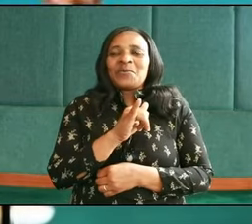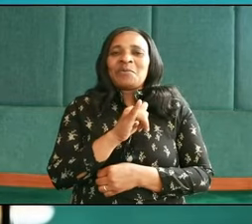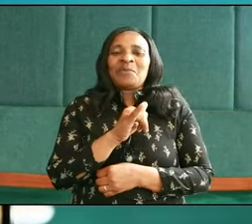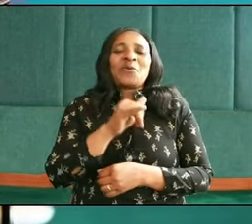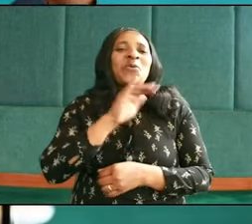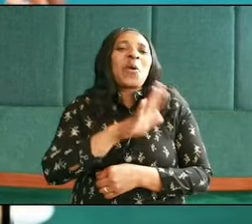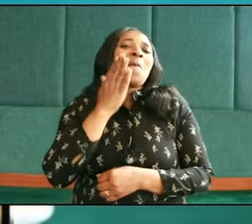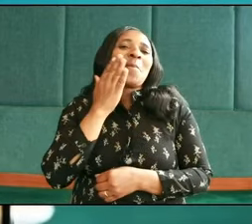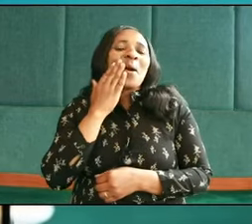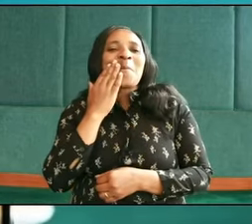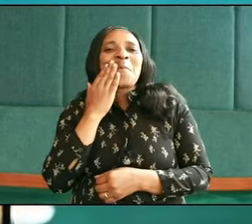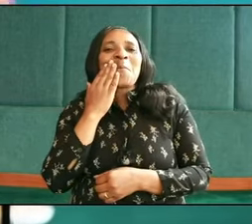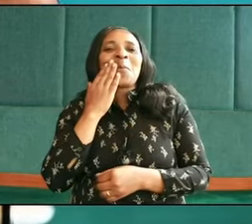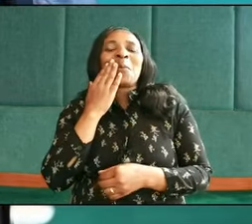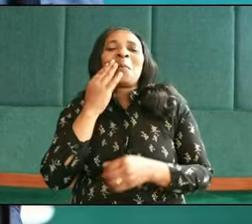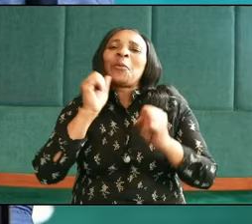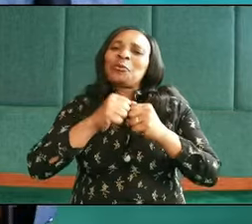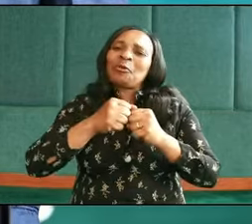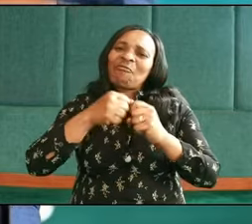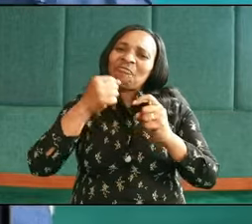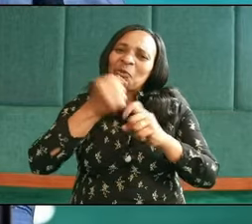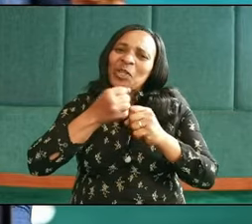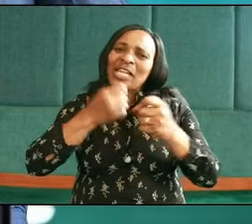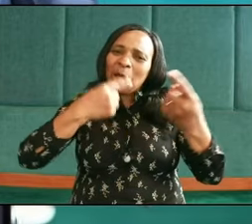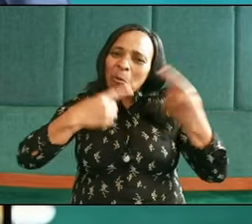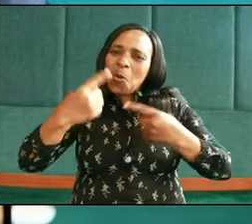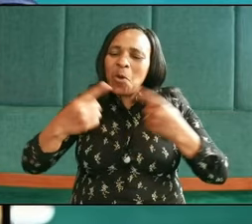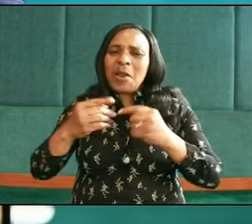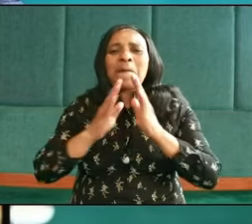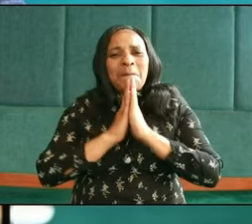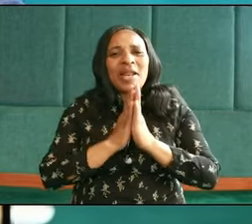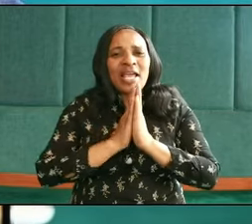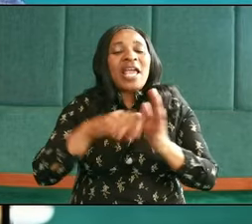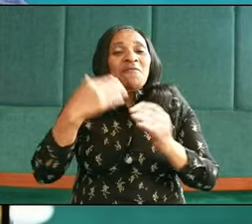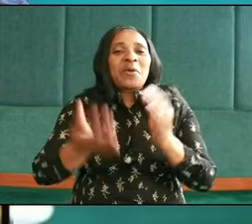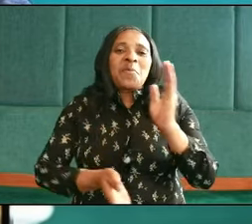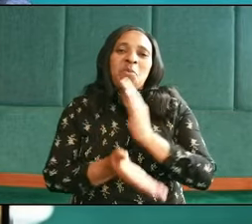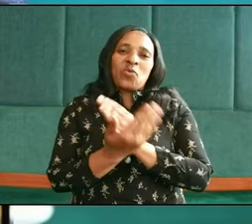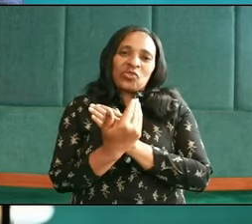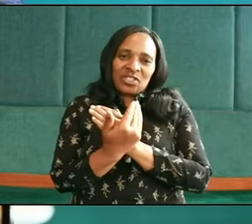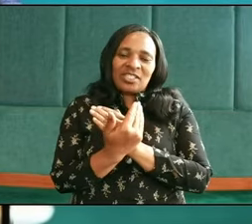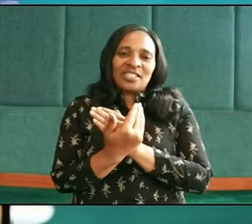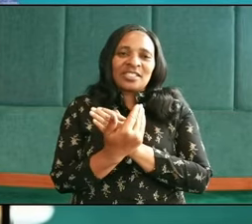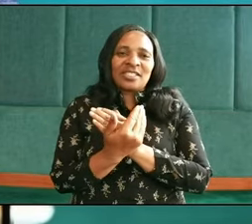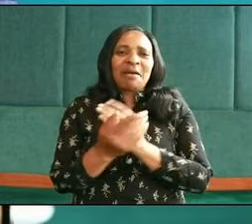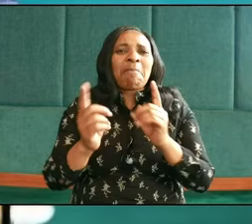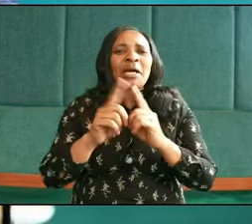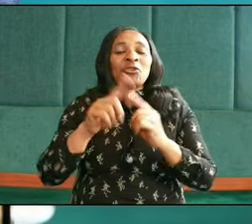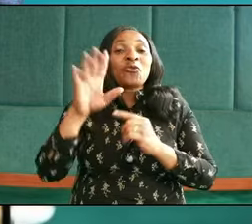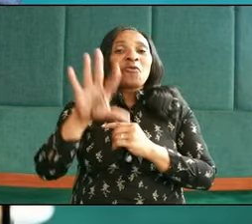your mom did the wall for Alvin, and we were praying every morning. But